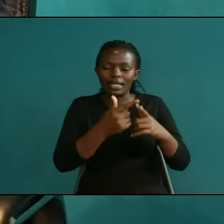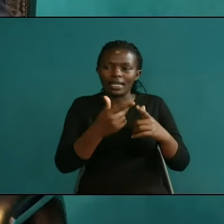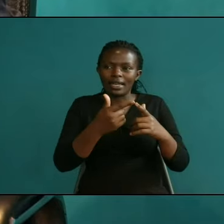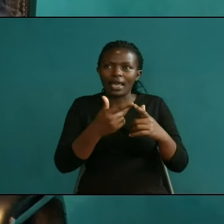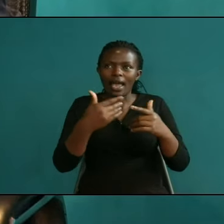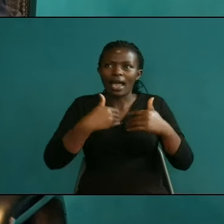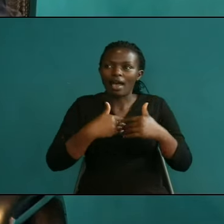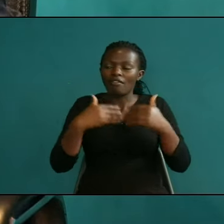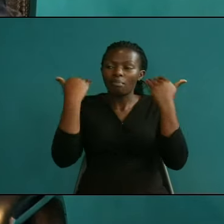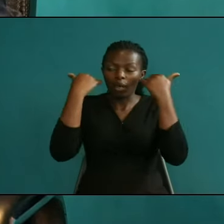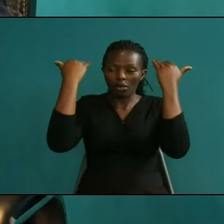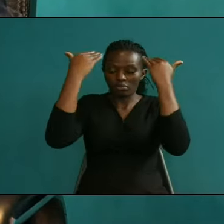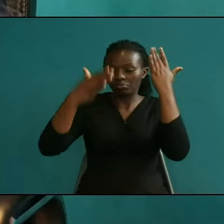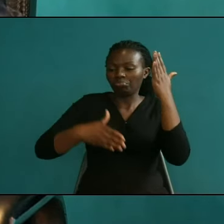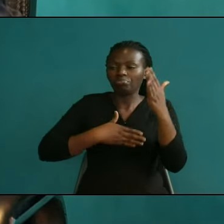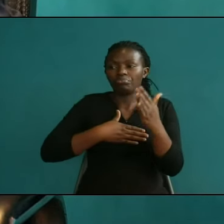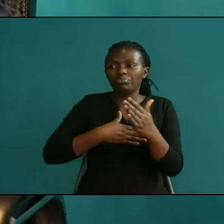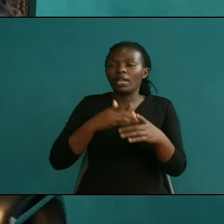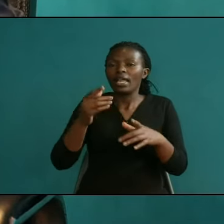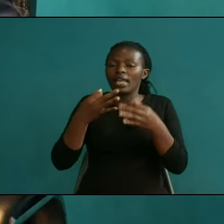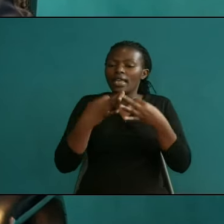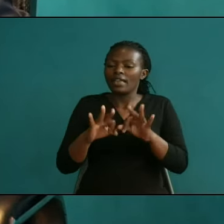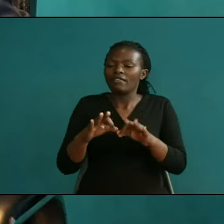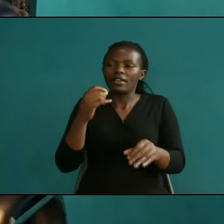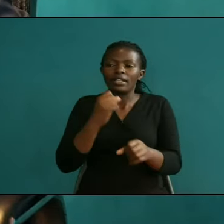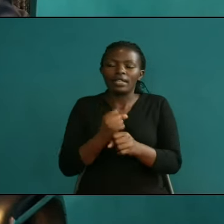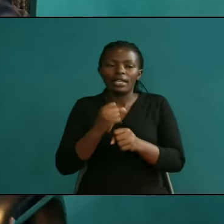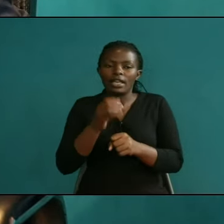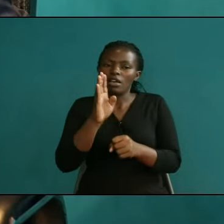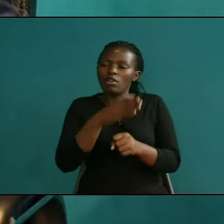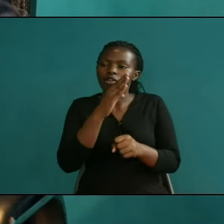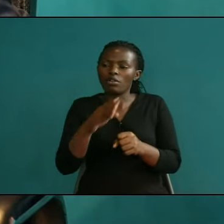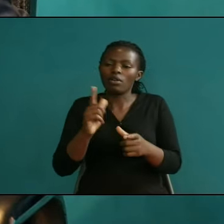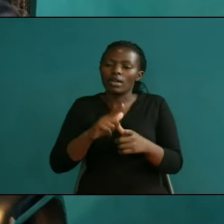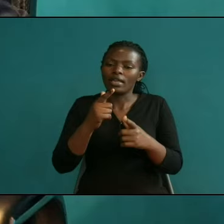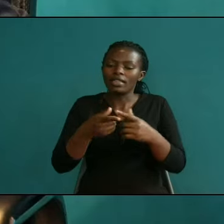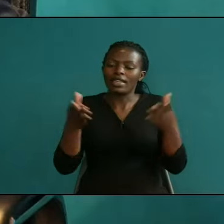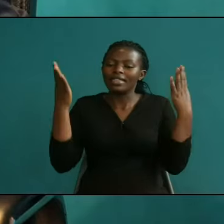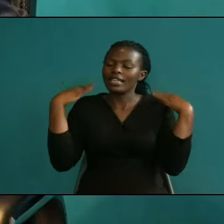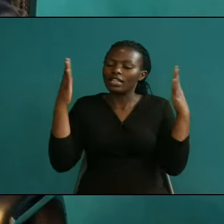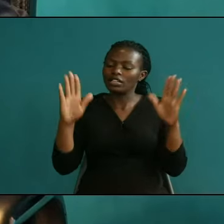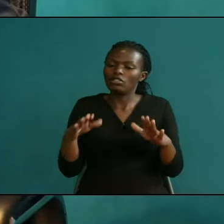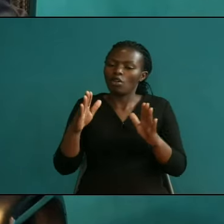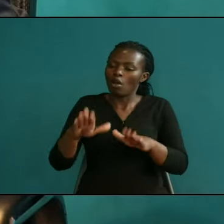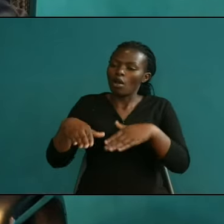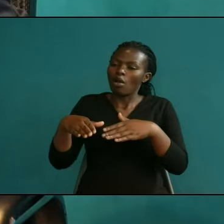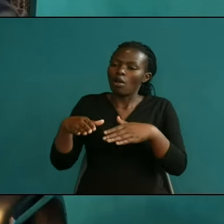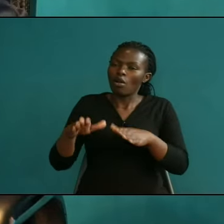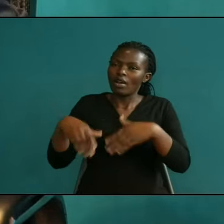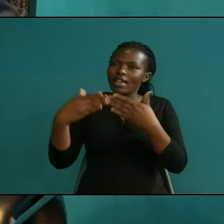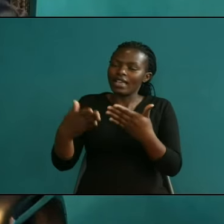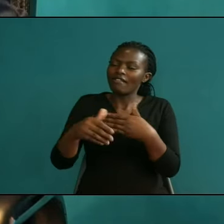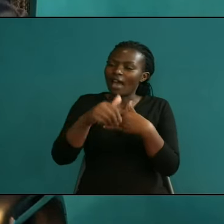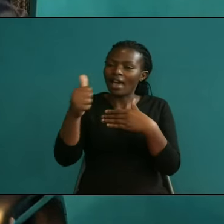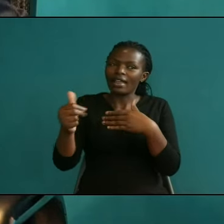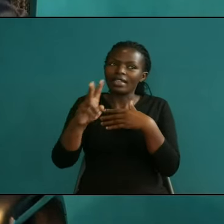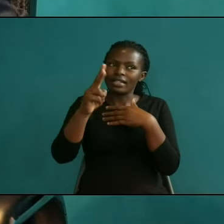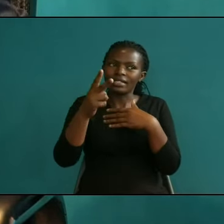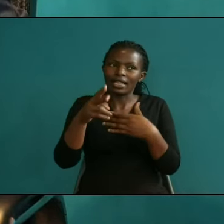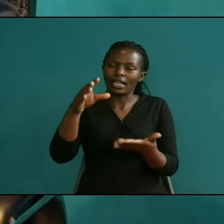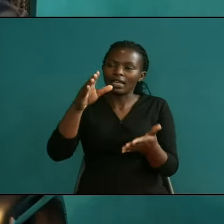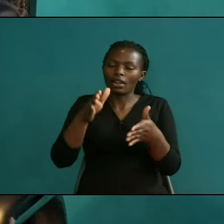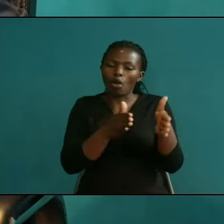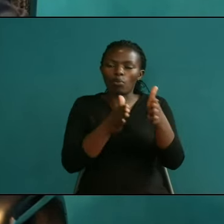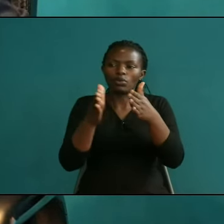here. If he did wrong, then the angel gave him a second chance. Clearly, it brings out the aspect